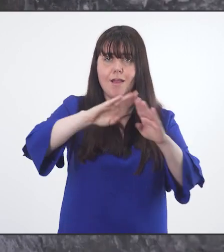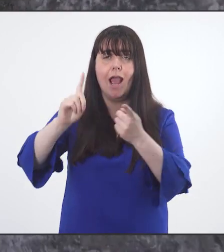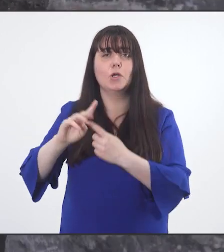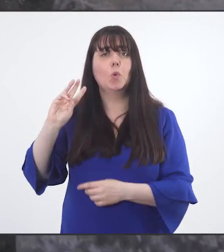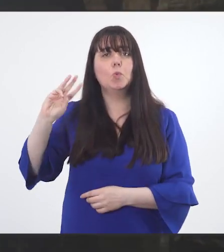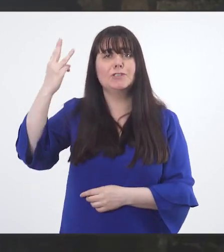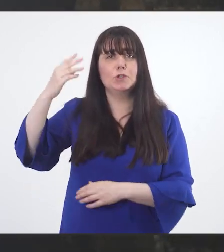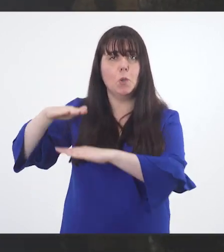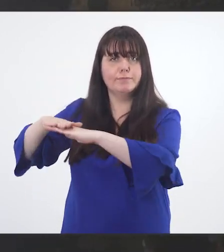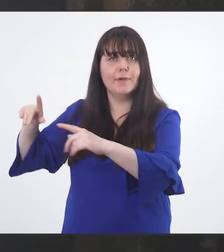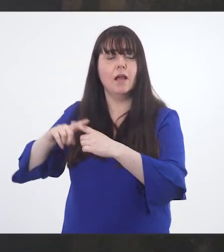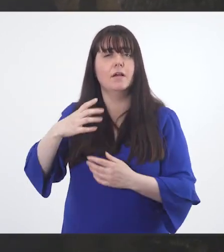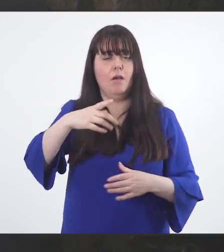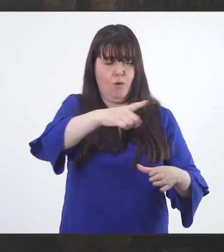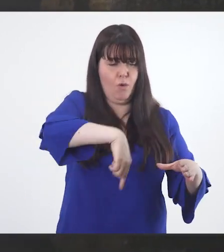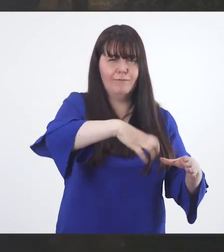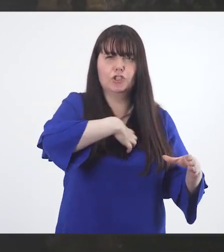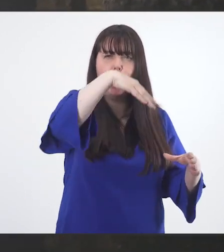fireplaces, window seats,